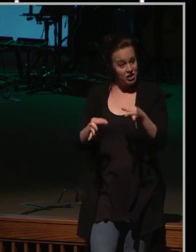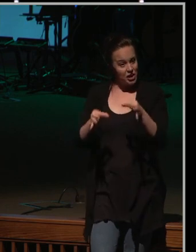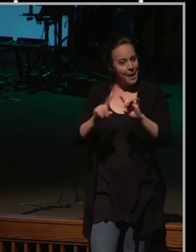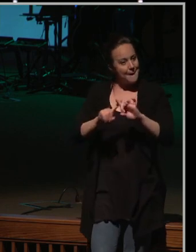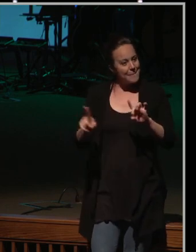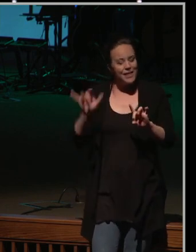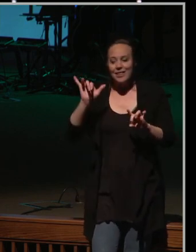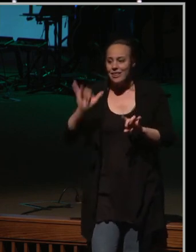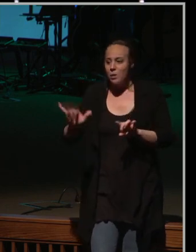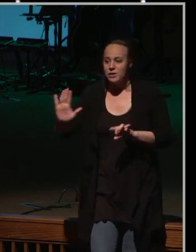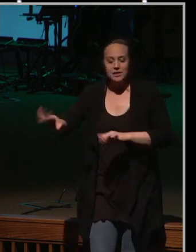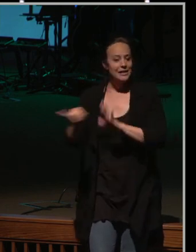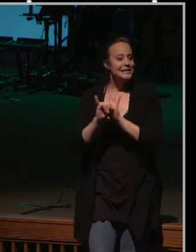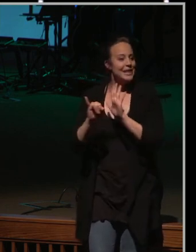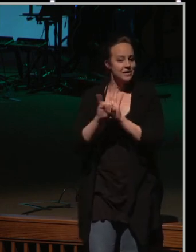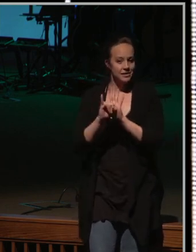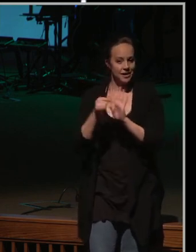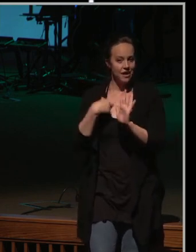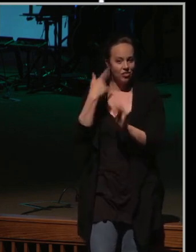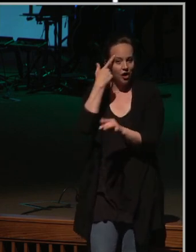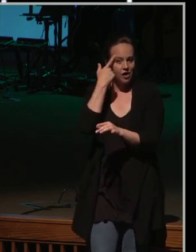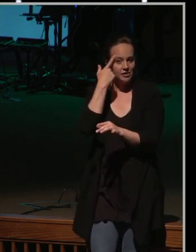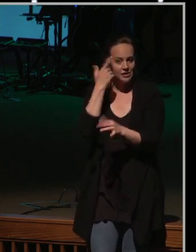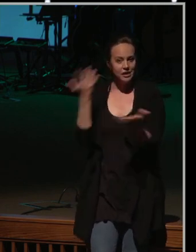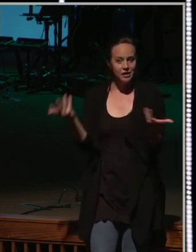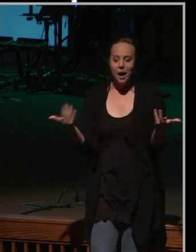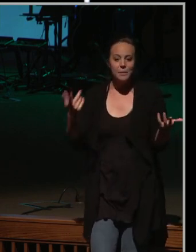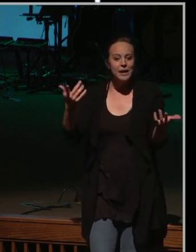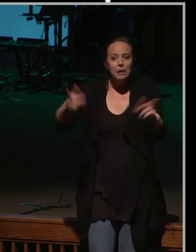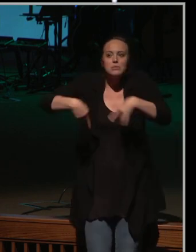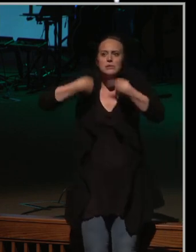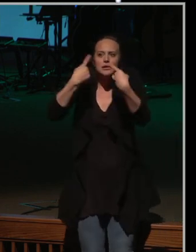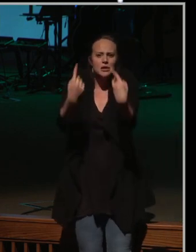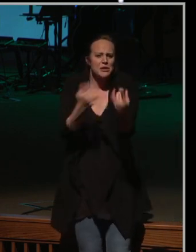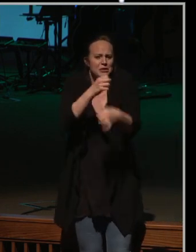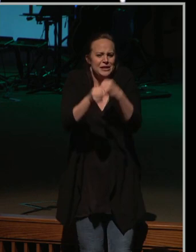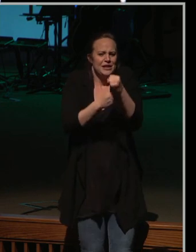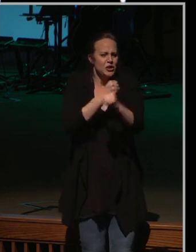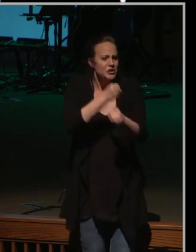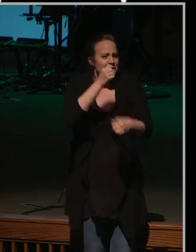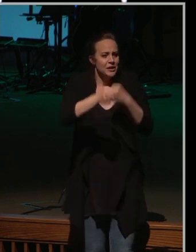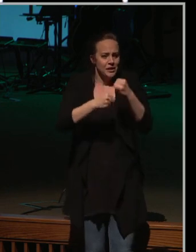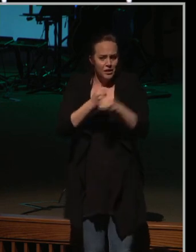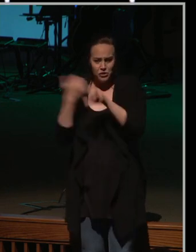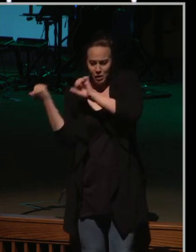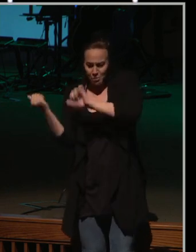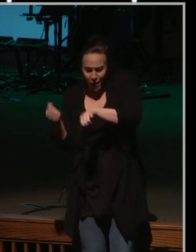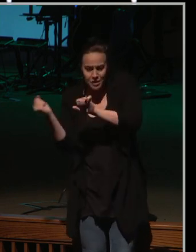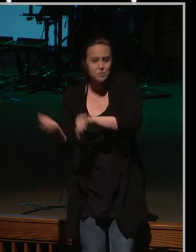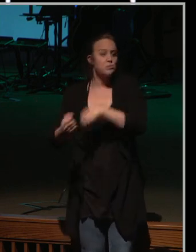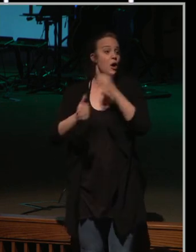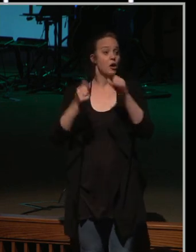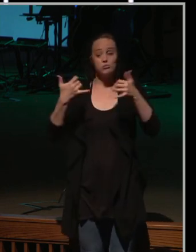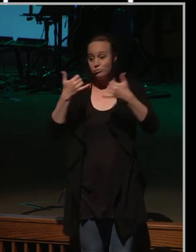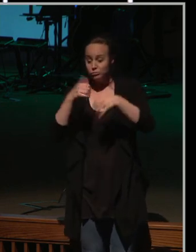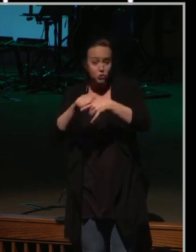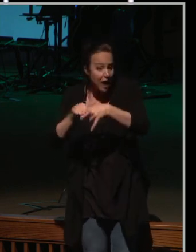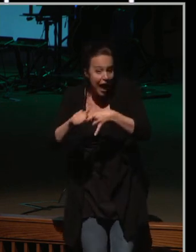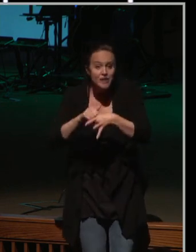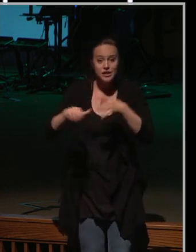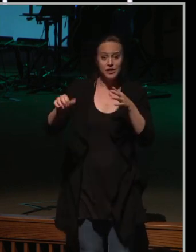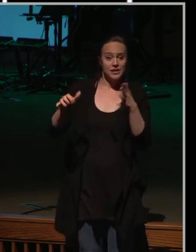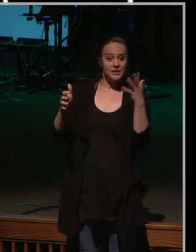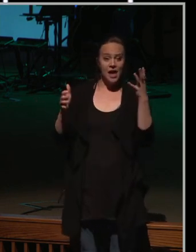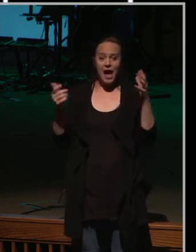baseball. I was scared to death that we had spent so much time in baseball, so much of his life had been around his performance in baseball, that he thought all